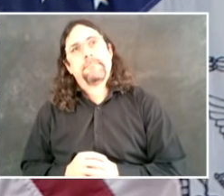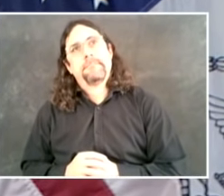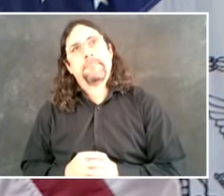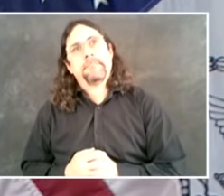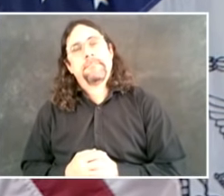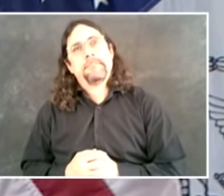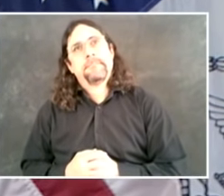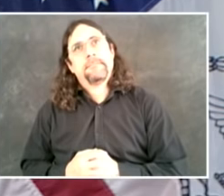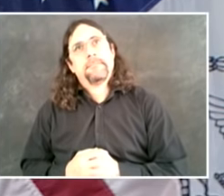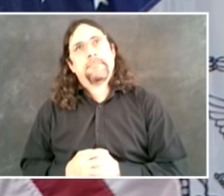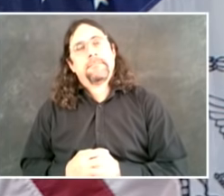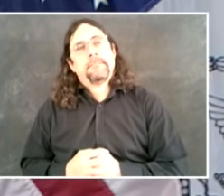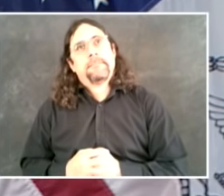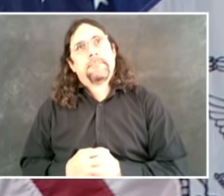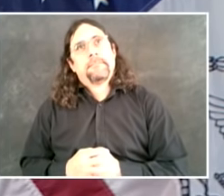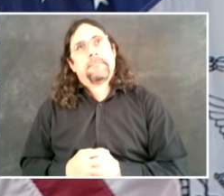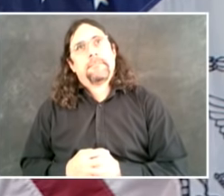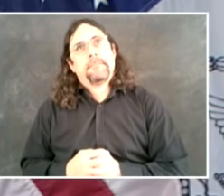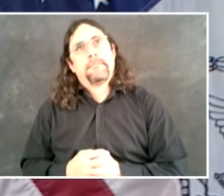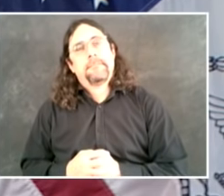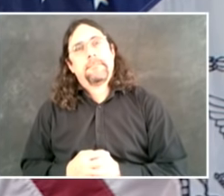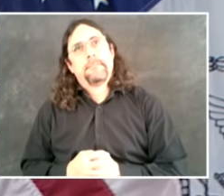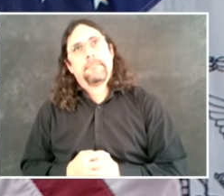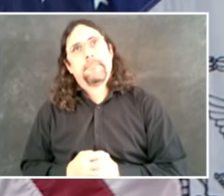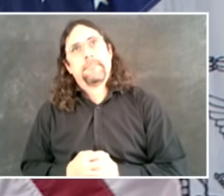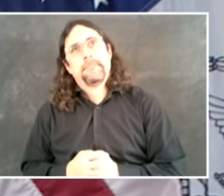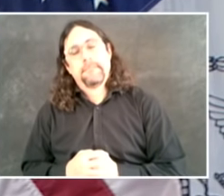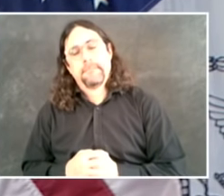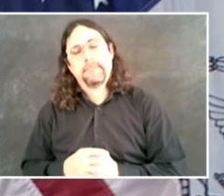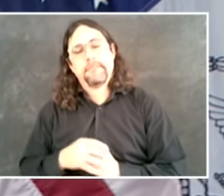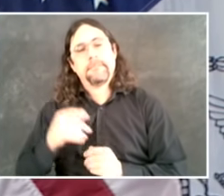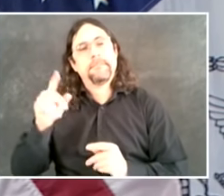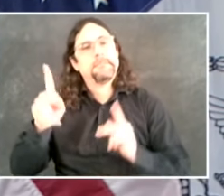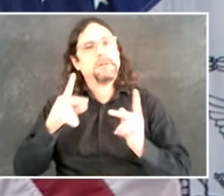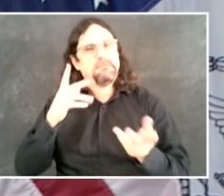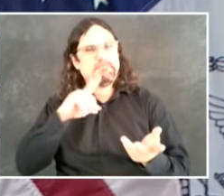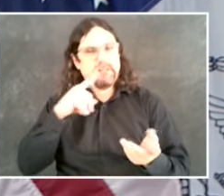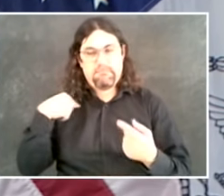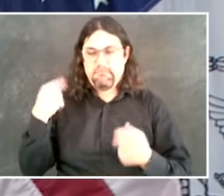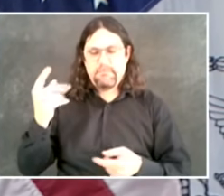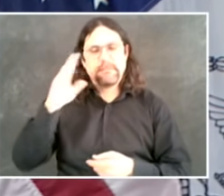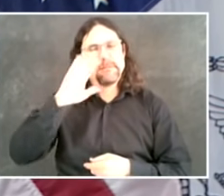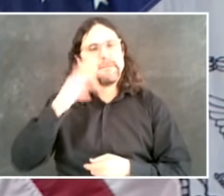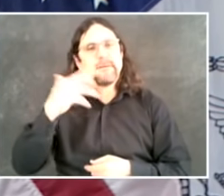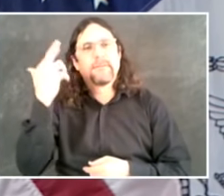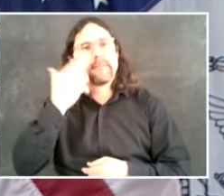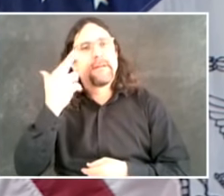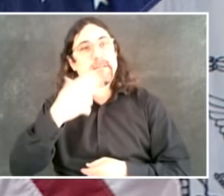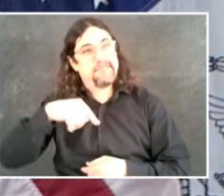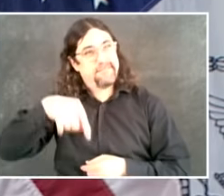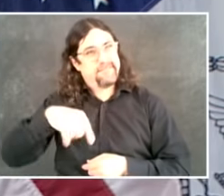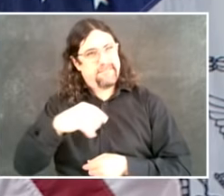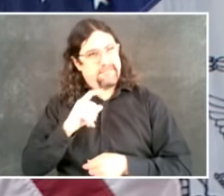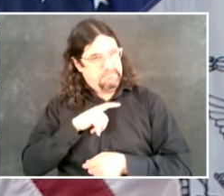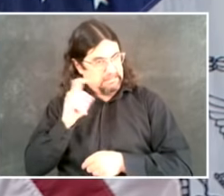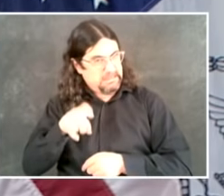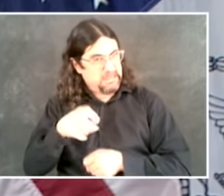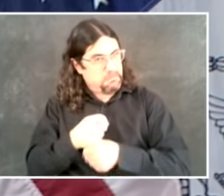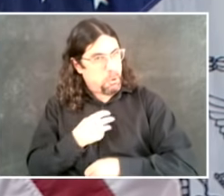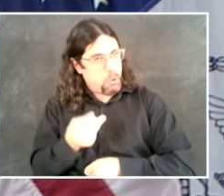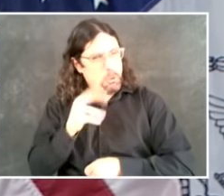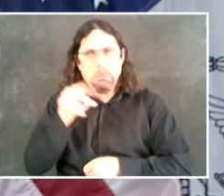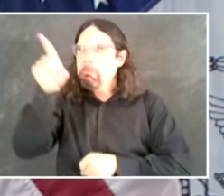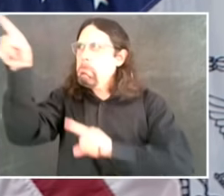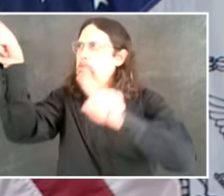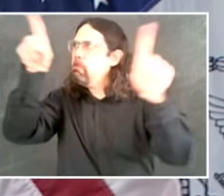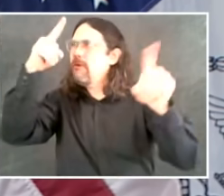we've learned a tough lesson that we have to create and we have to protect ourselves. That's why we're going